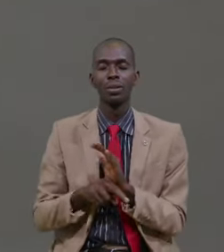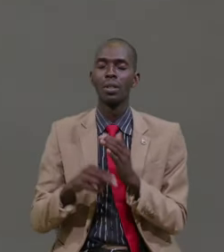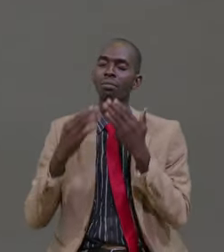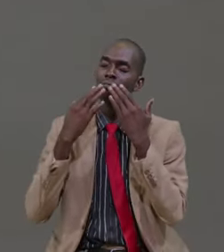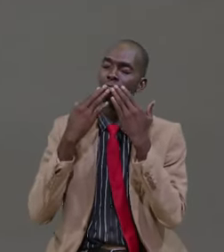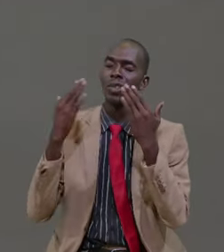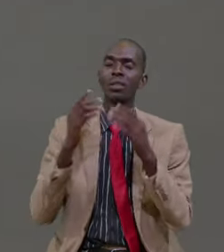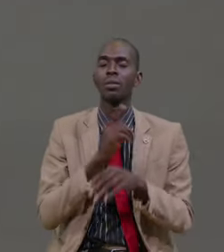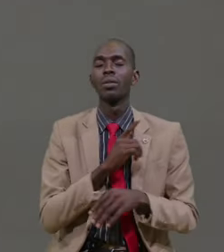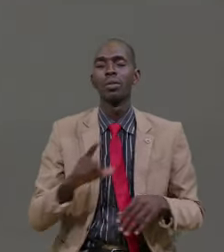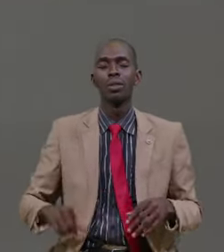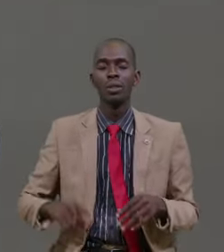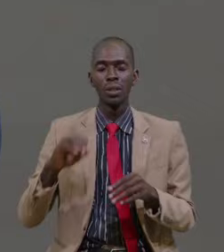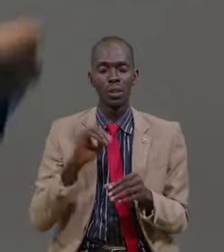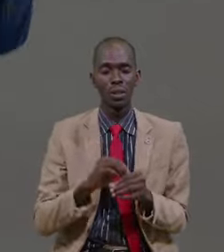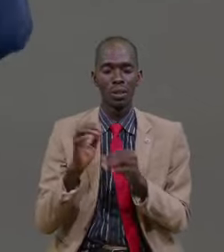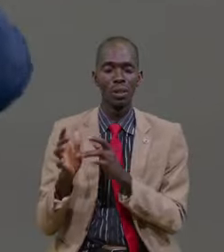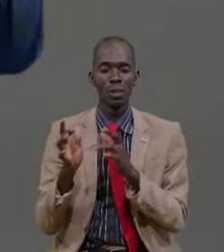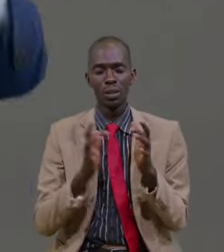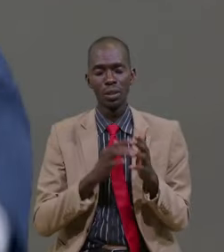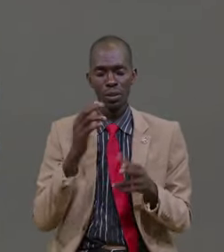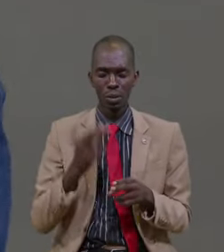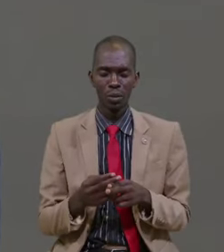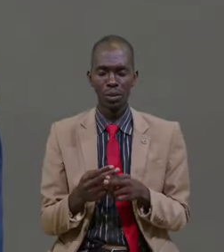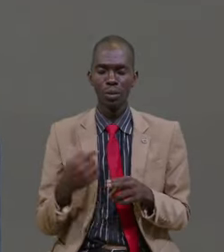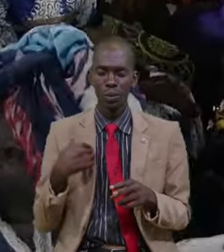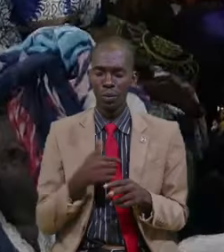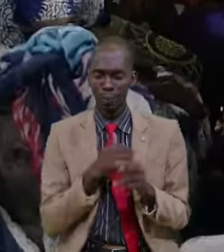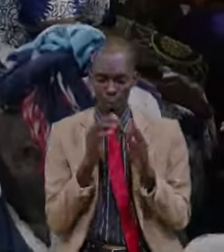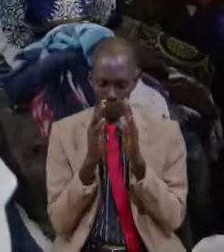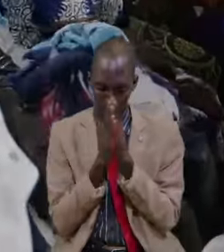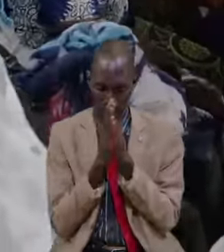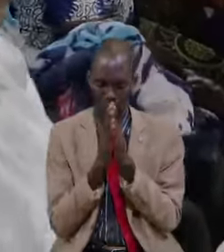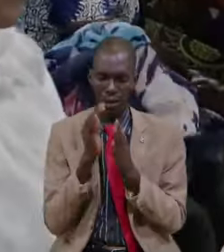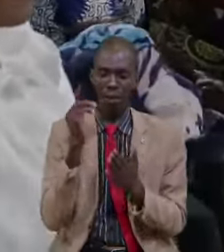Lord. In Jesus' name we pray.